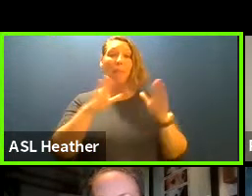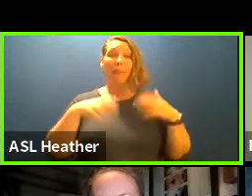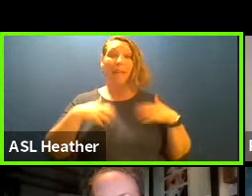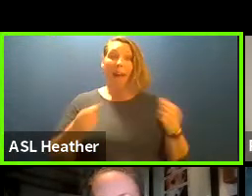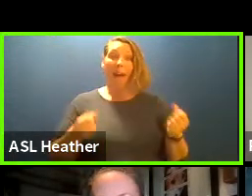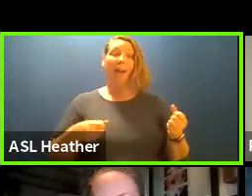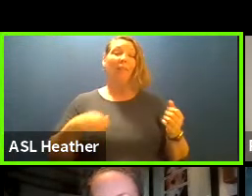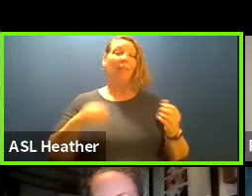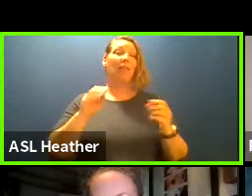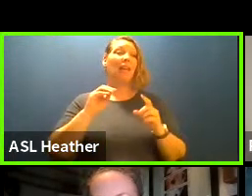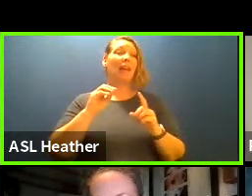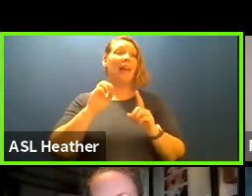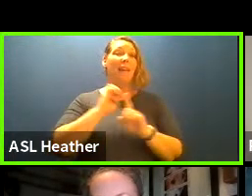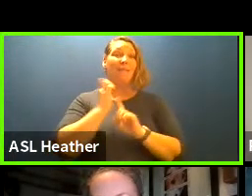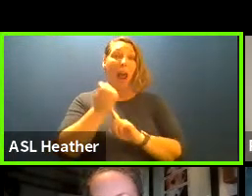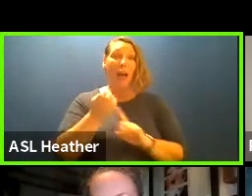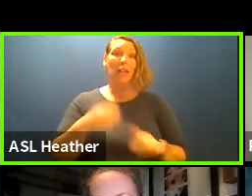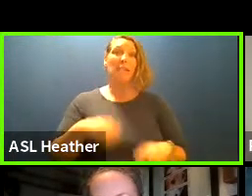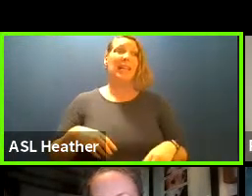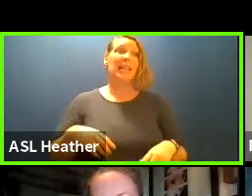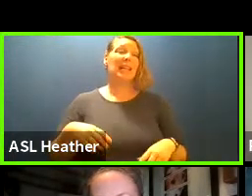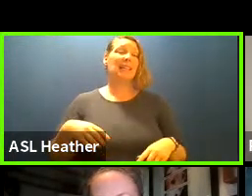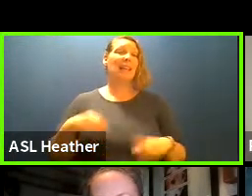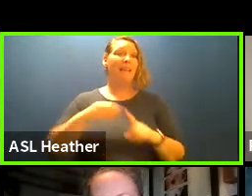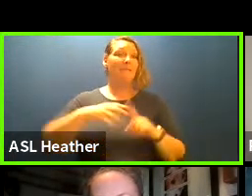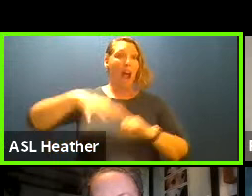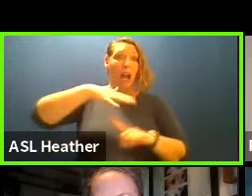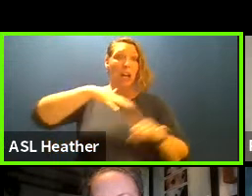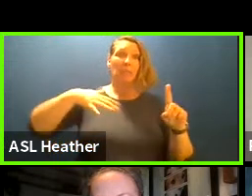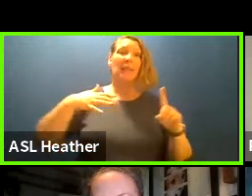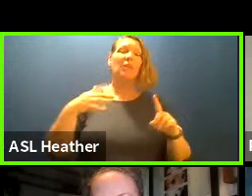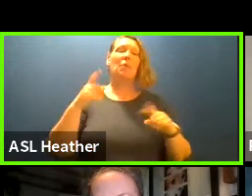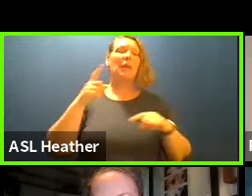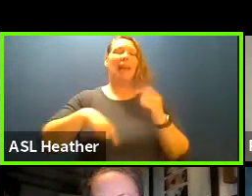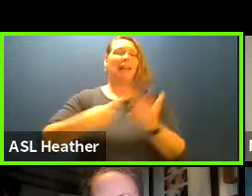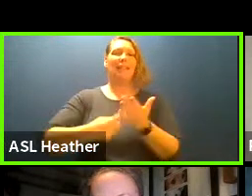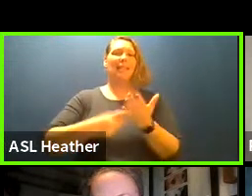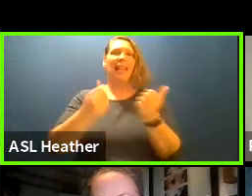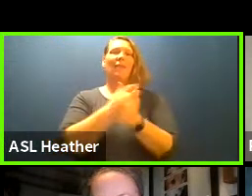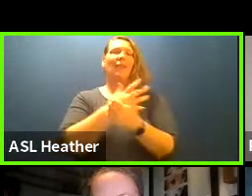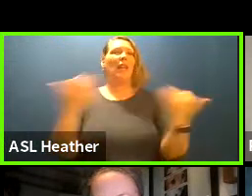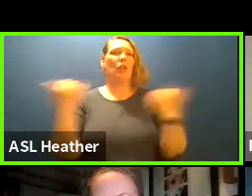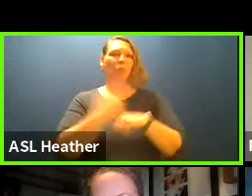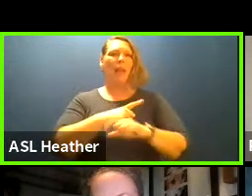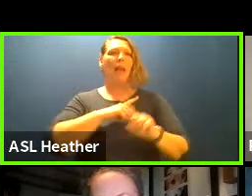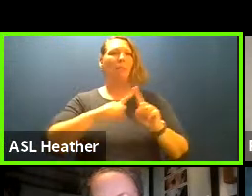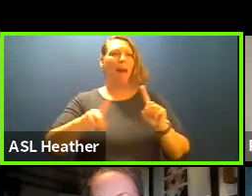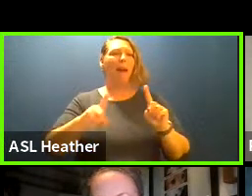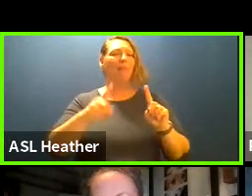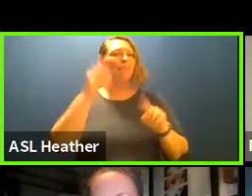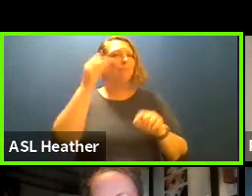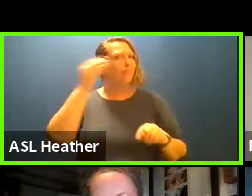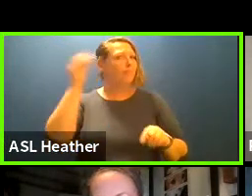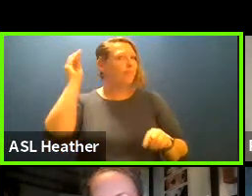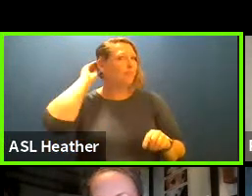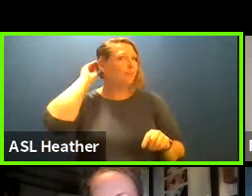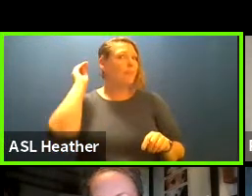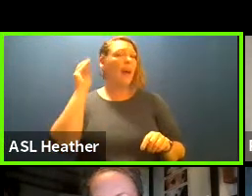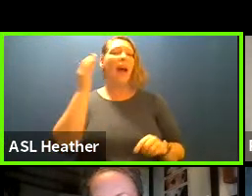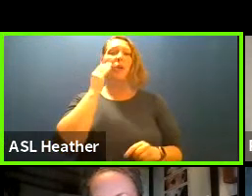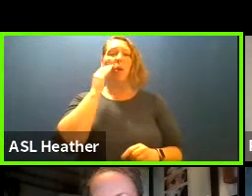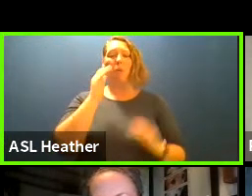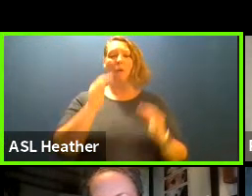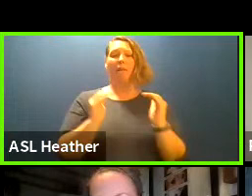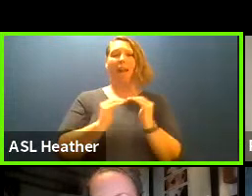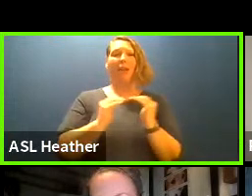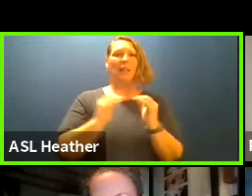These are really big categories of data that I just don't think we could cover all of it today, but just to keep in mind. And I know that the equity group